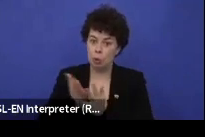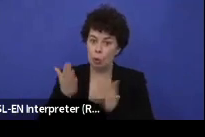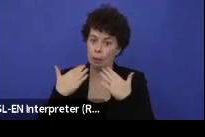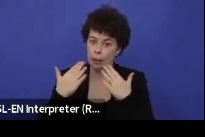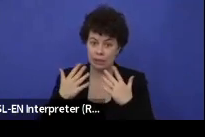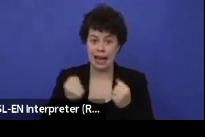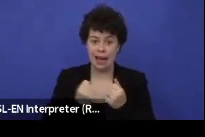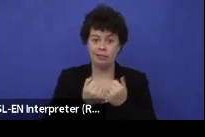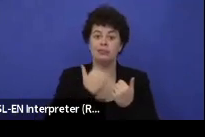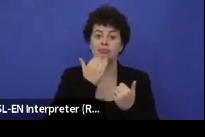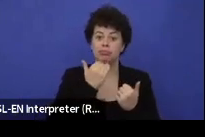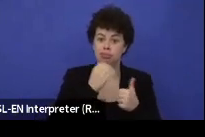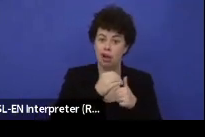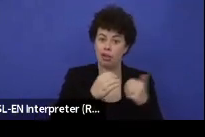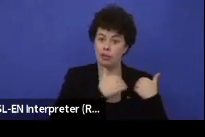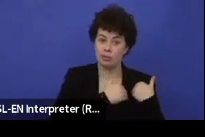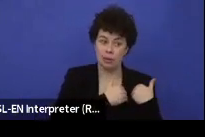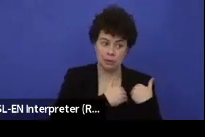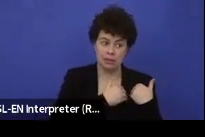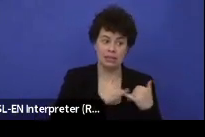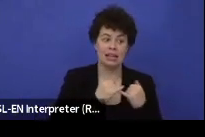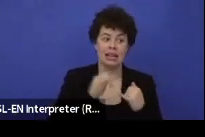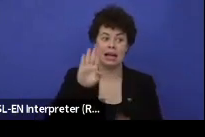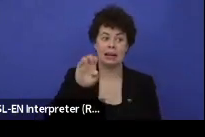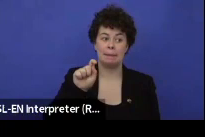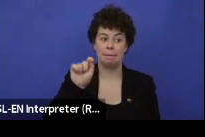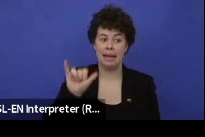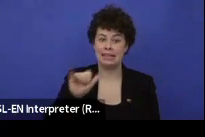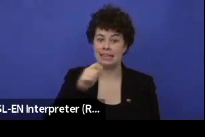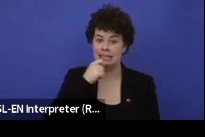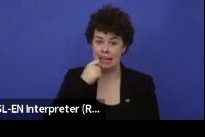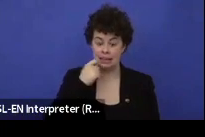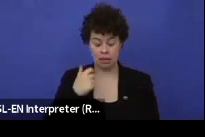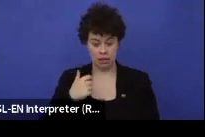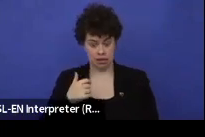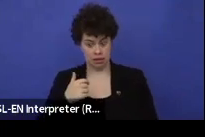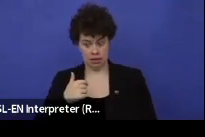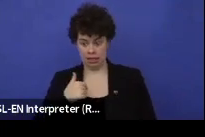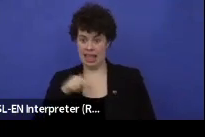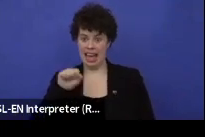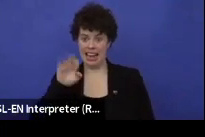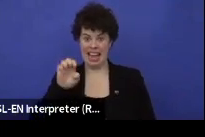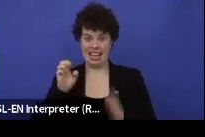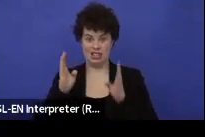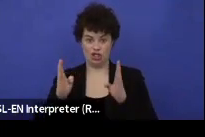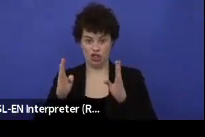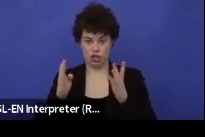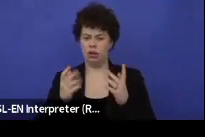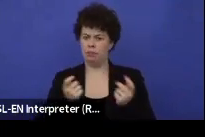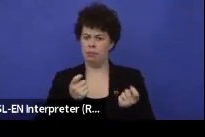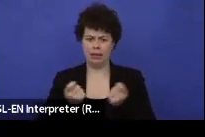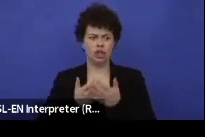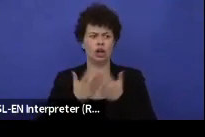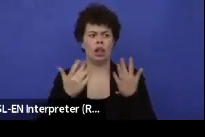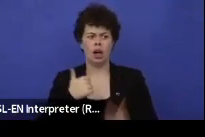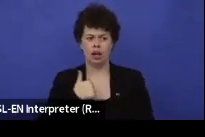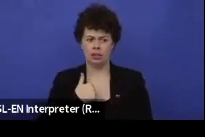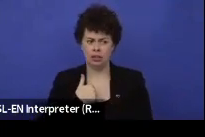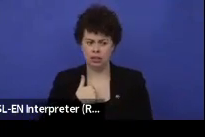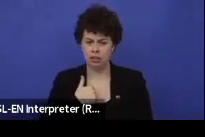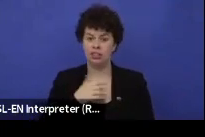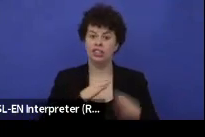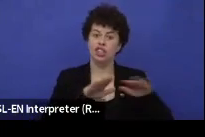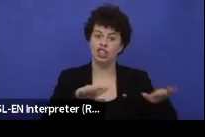Betty here, she'd said, you know, at this age in our life, this stage in our life, we're already managing a lot.